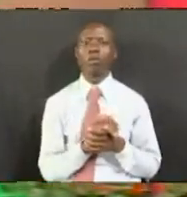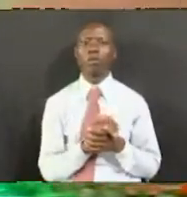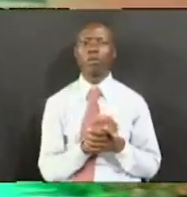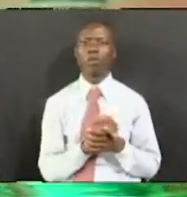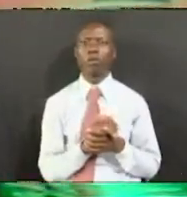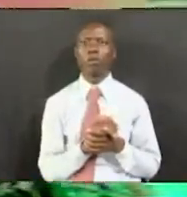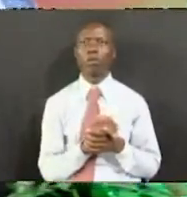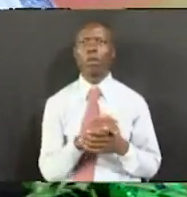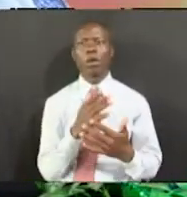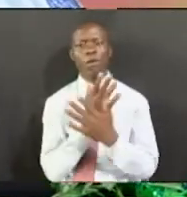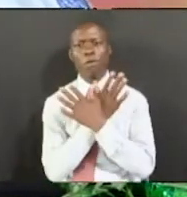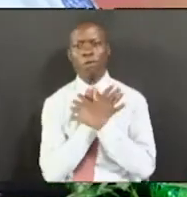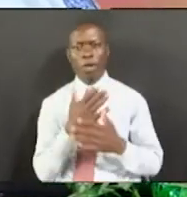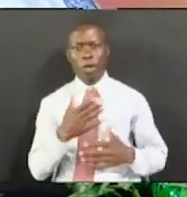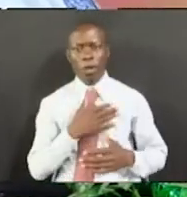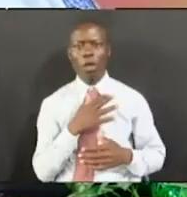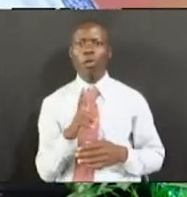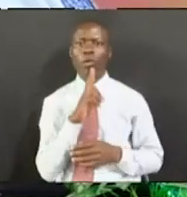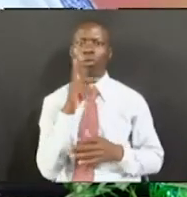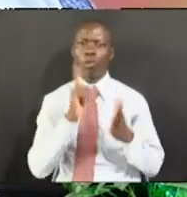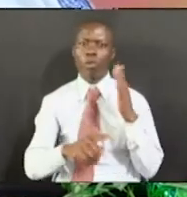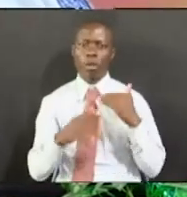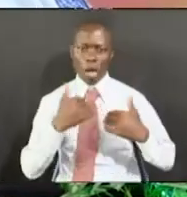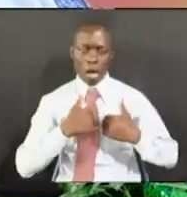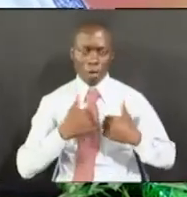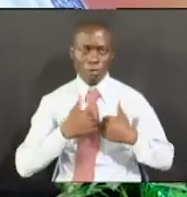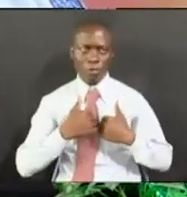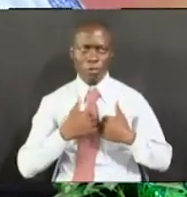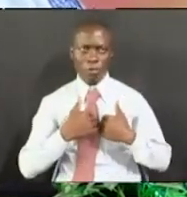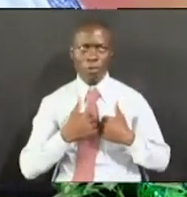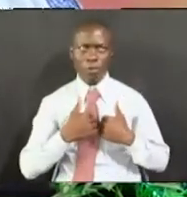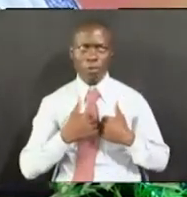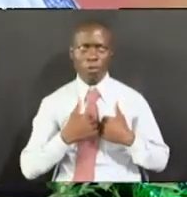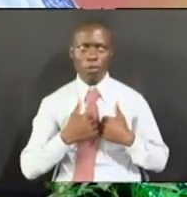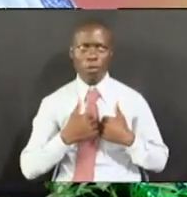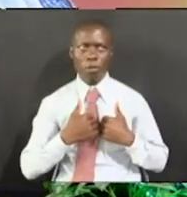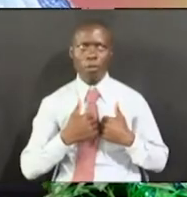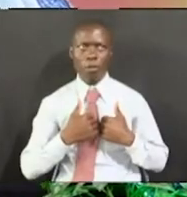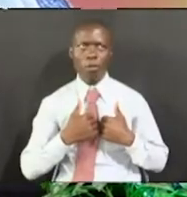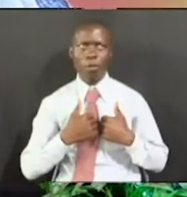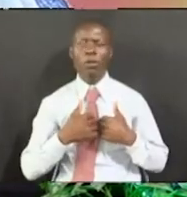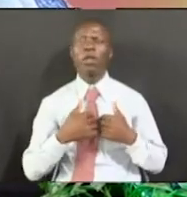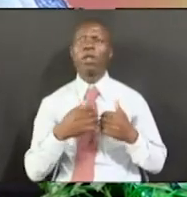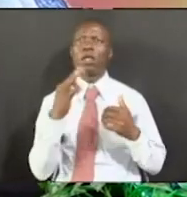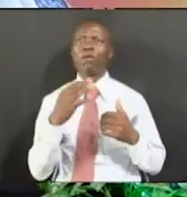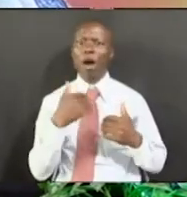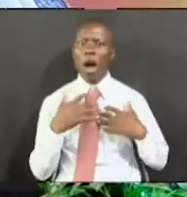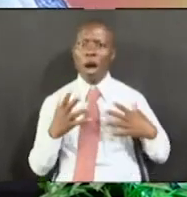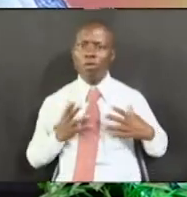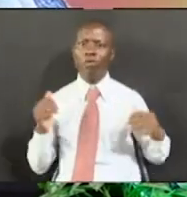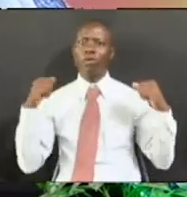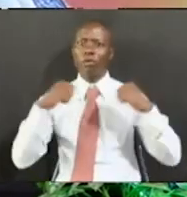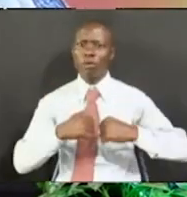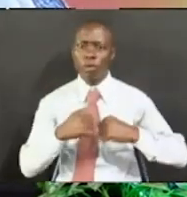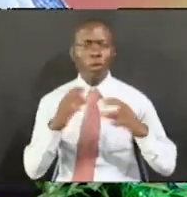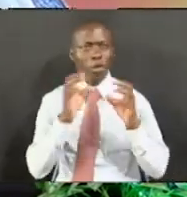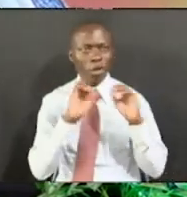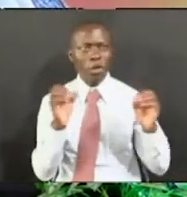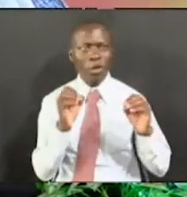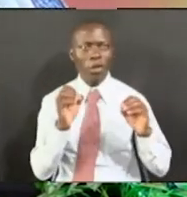My friend, use what you have. If you don't have a suit and you are approaching a lady, go the way you